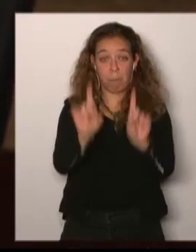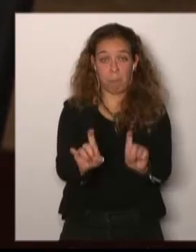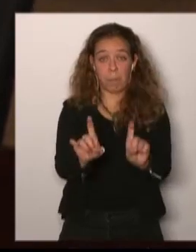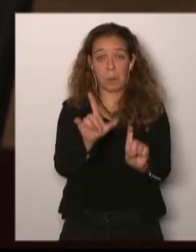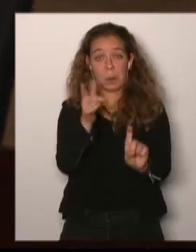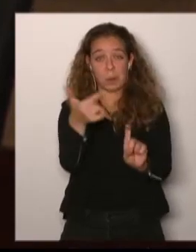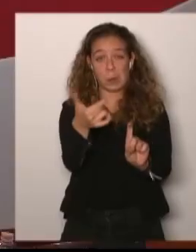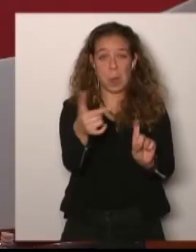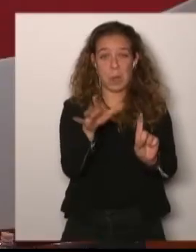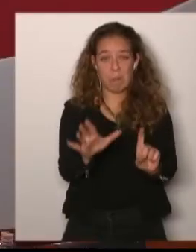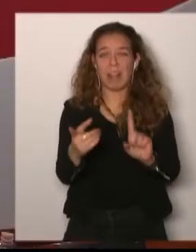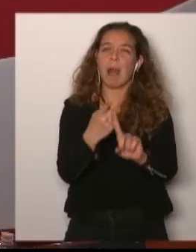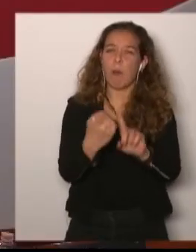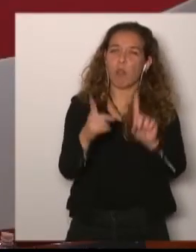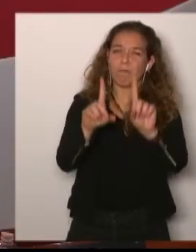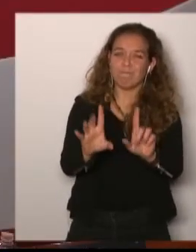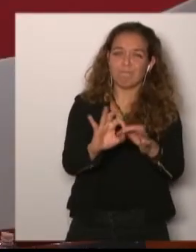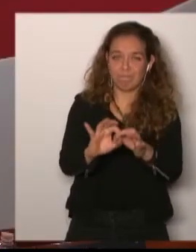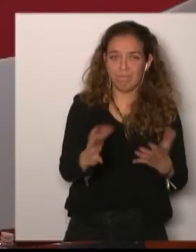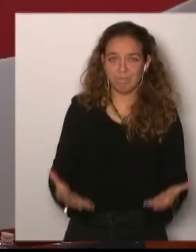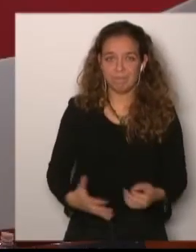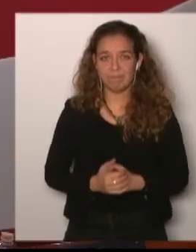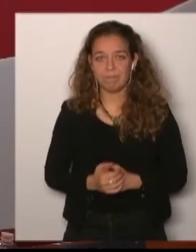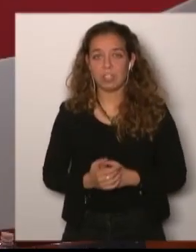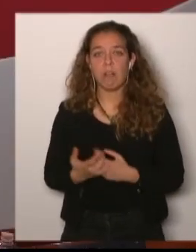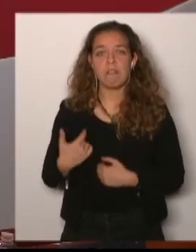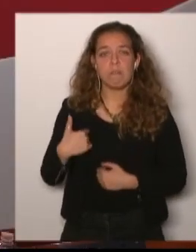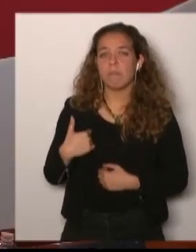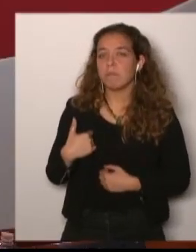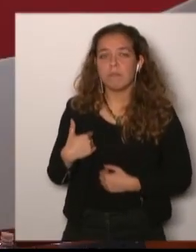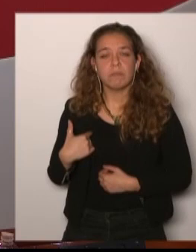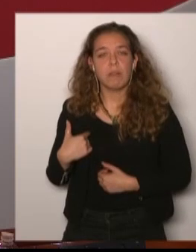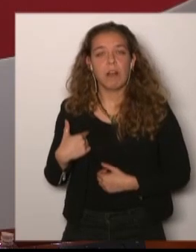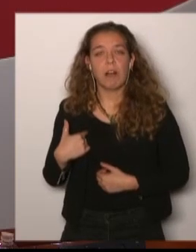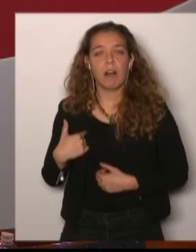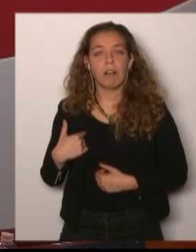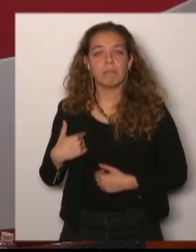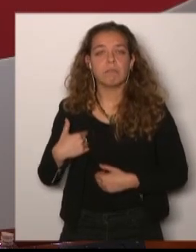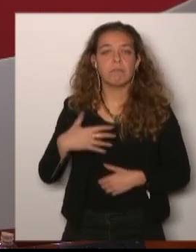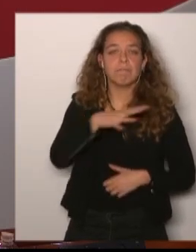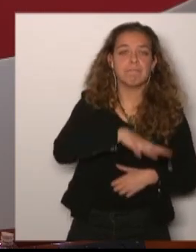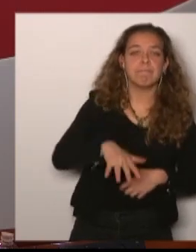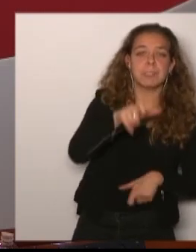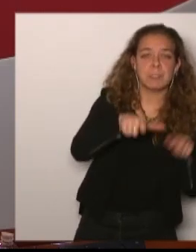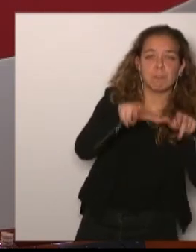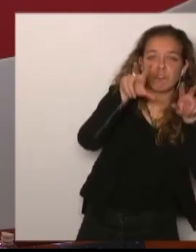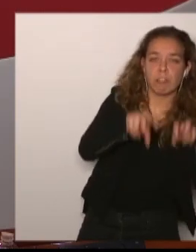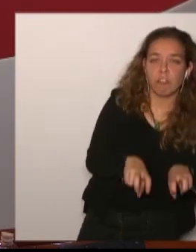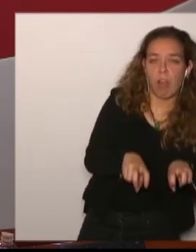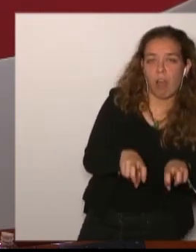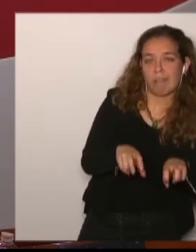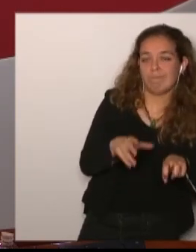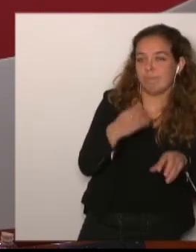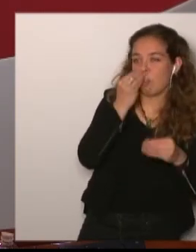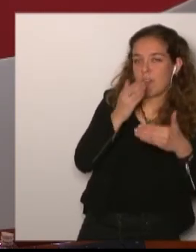much as I could hear from researchers, there's always some difficulty with the Europe, that the fact that sometimes part